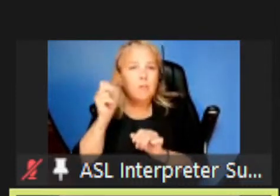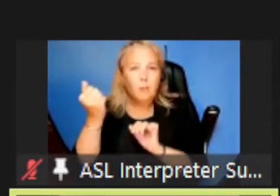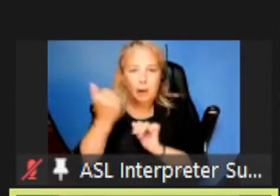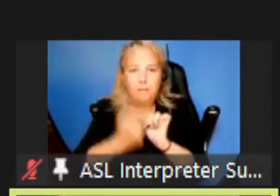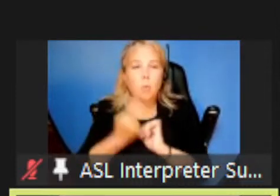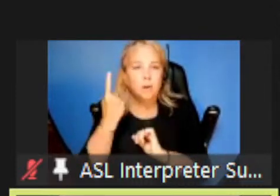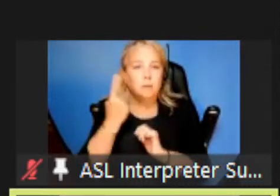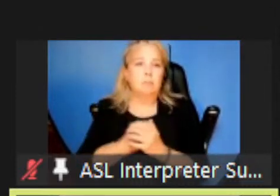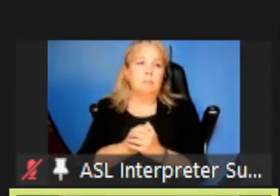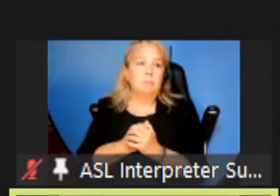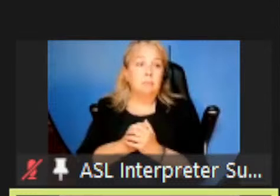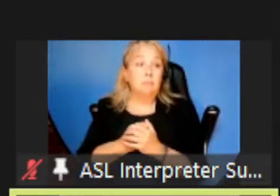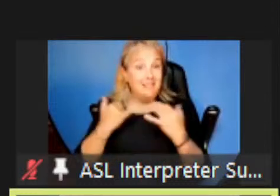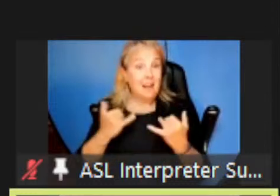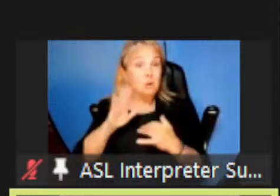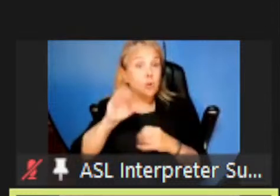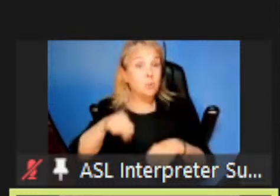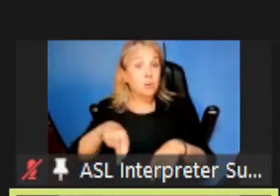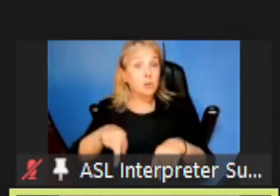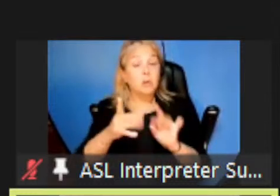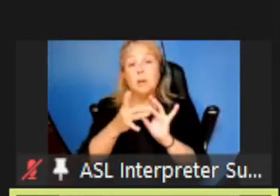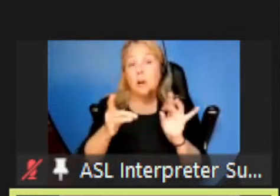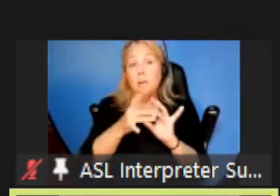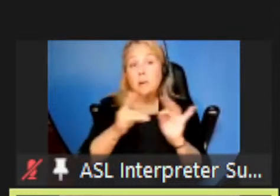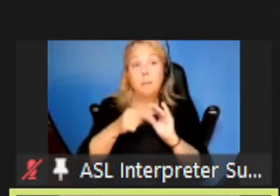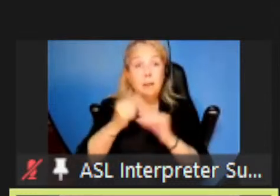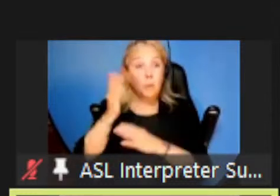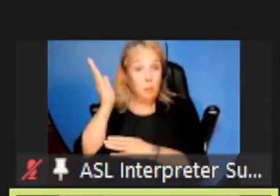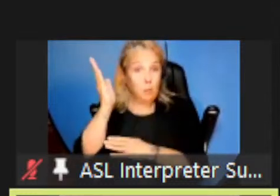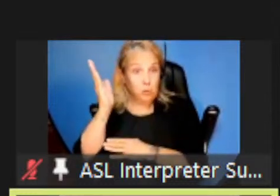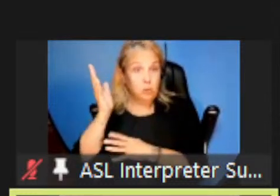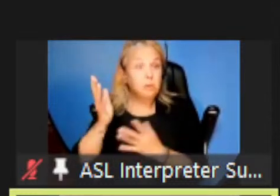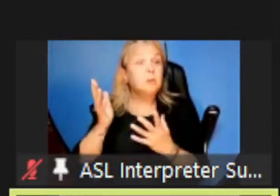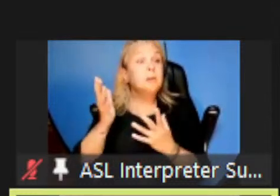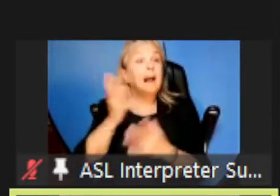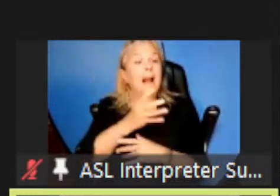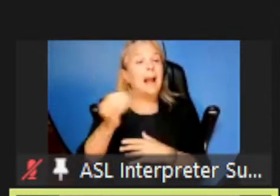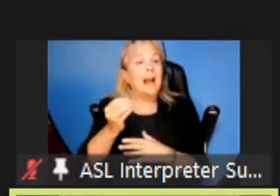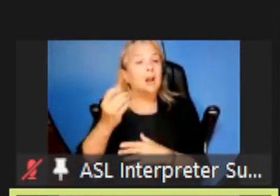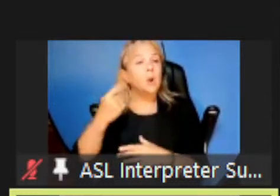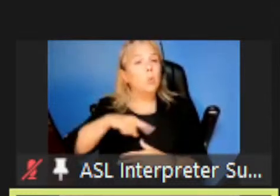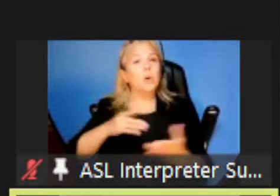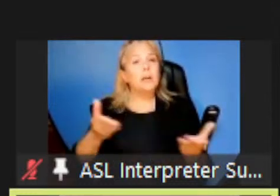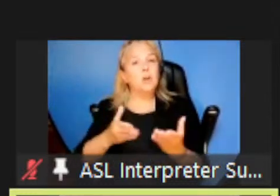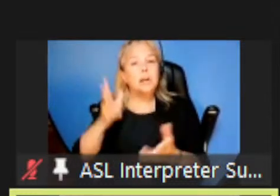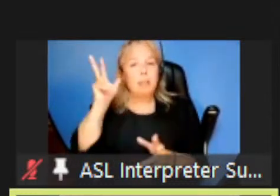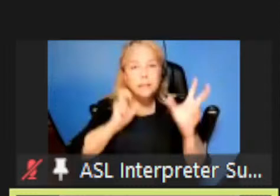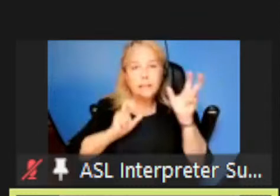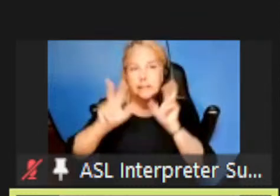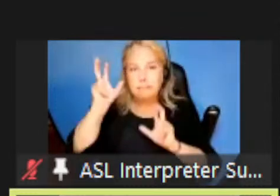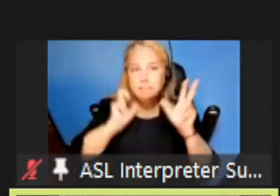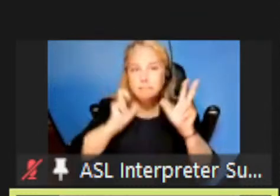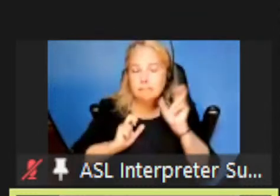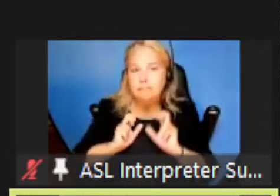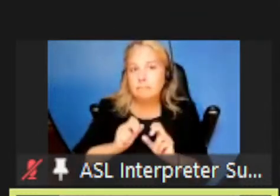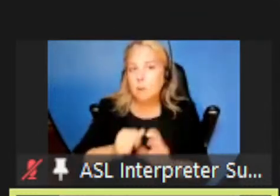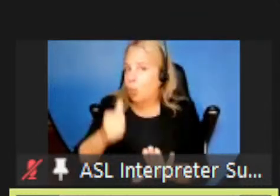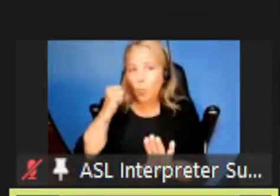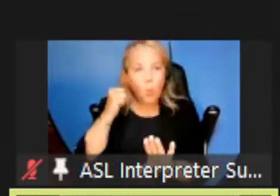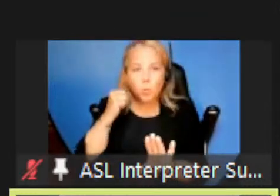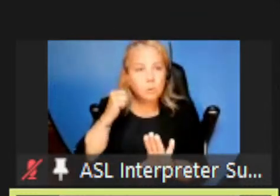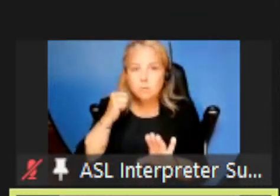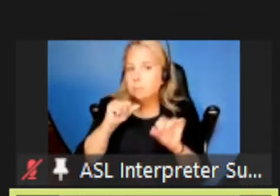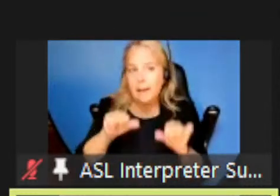is your opportunity to comment on the proposal, and we are here to listen, so we won't be able to answer